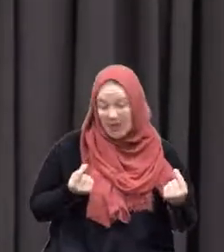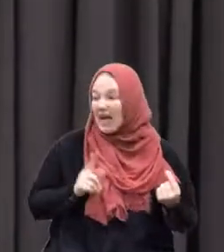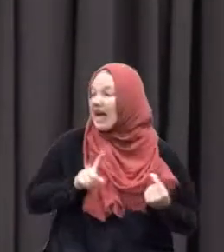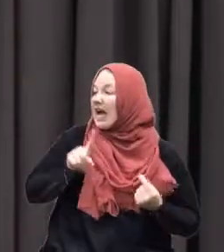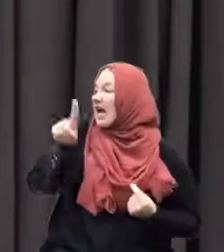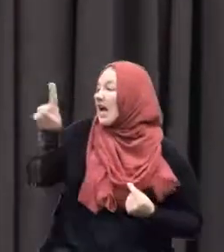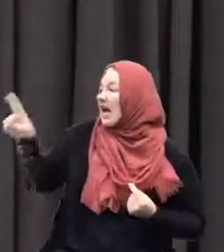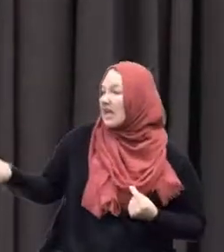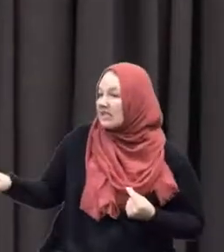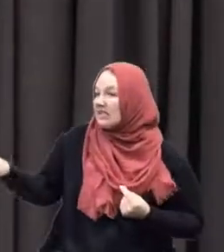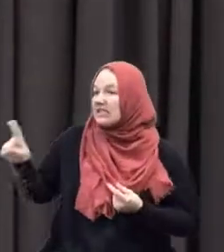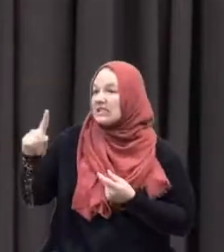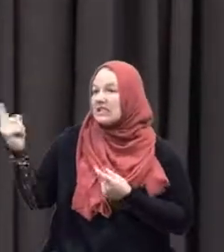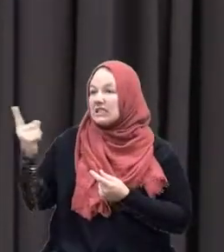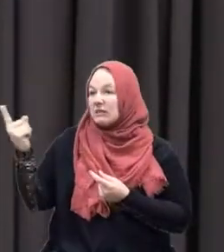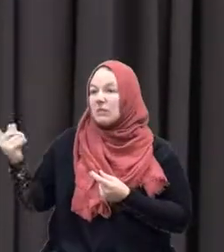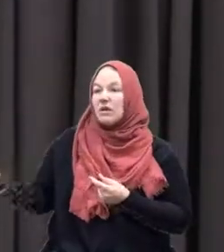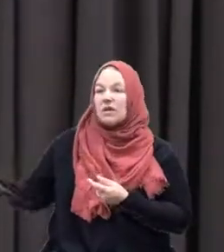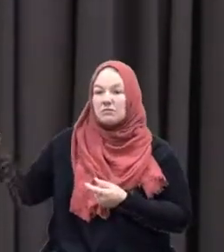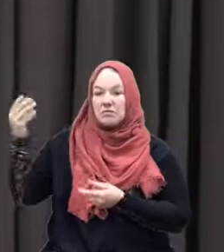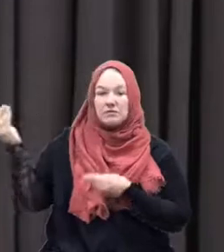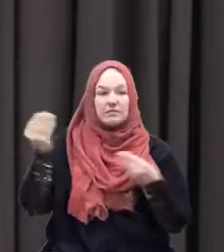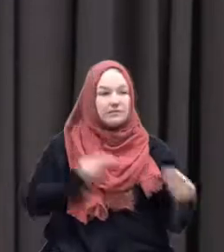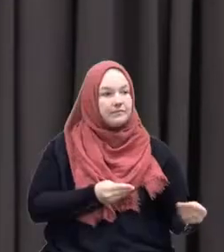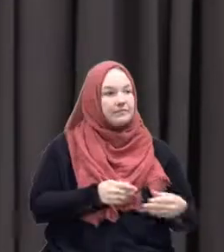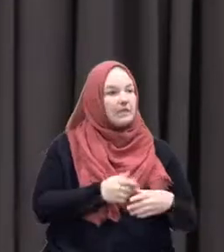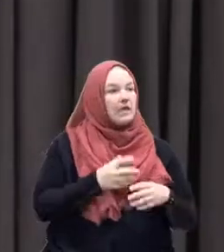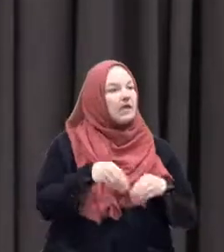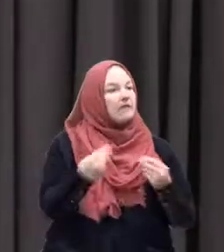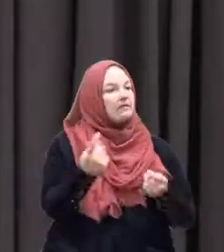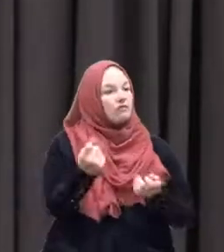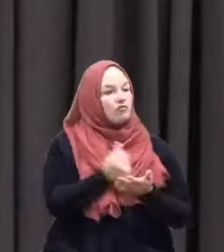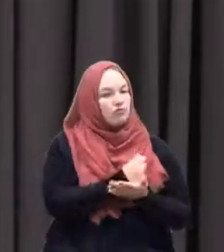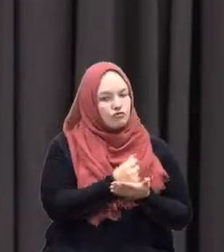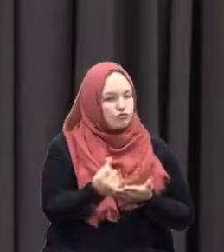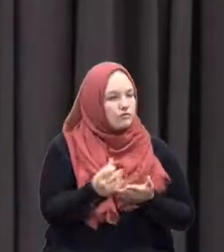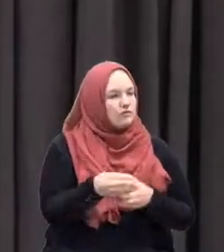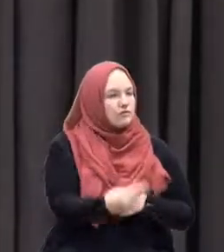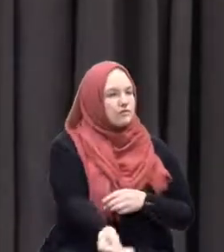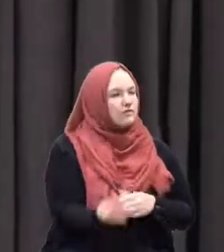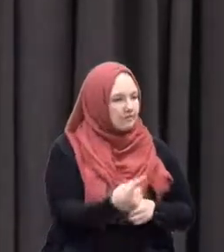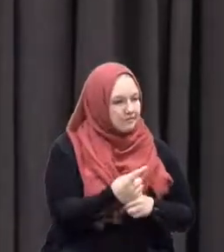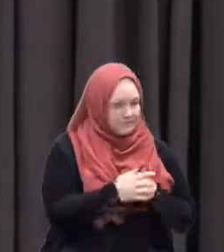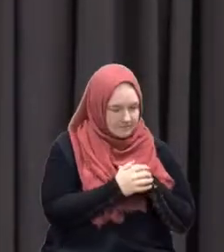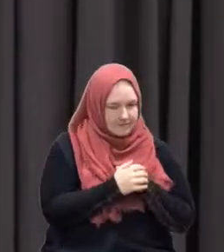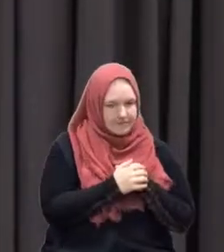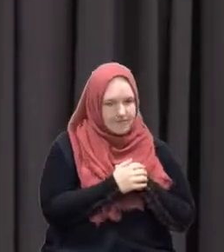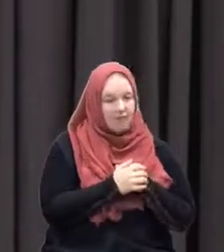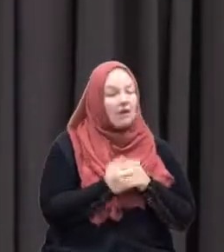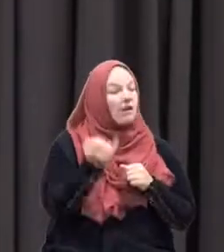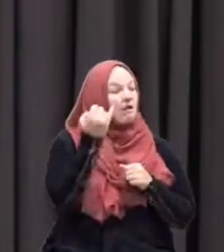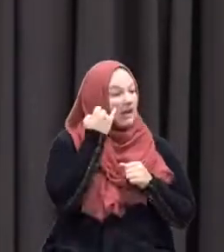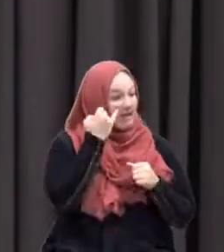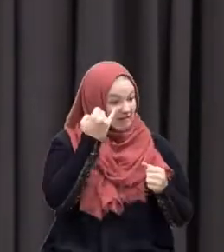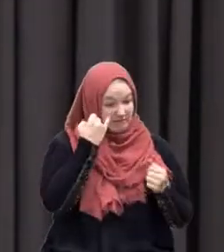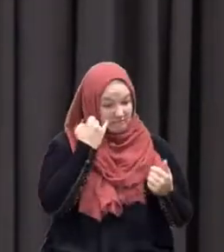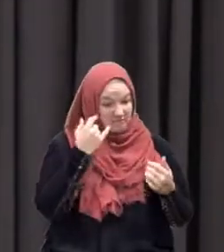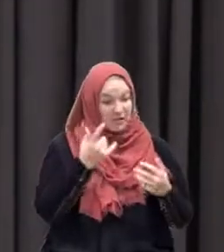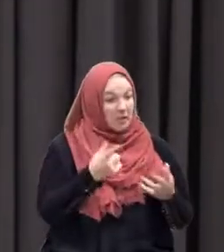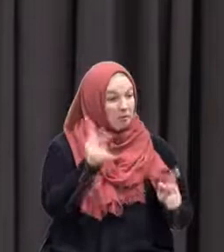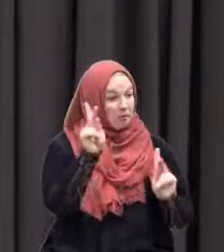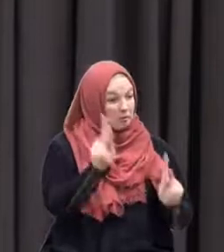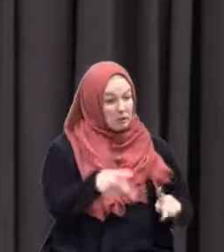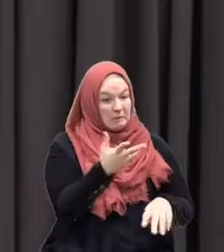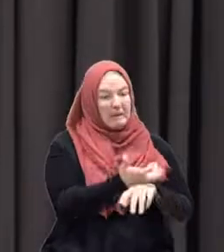personal credit to someone else, giving someone your credit card, put it on me, and he would give and keep